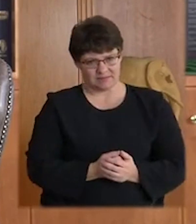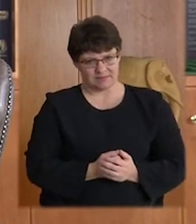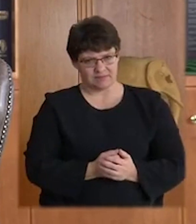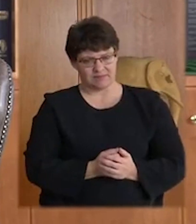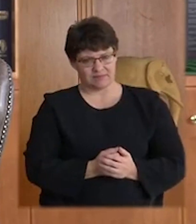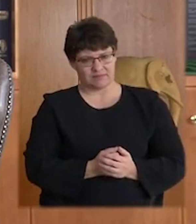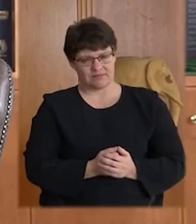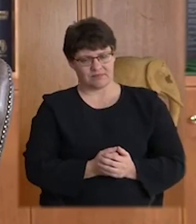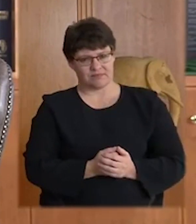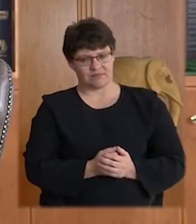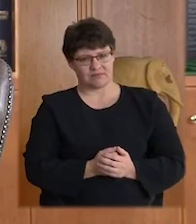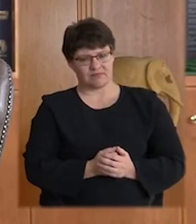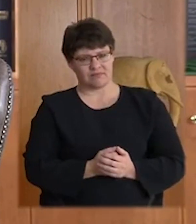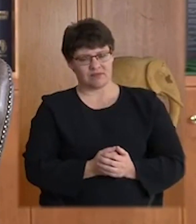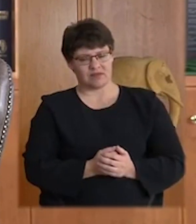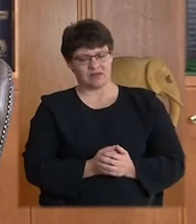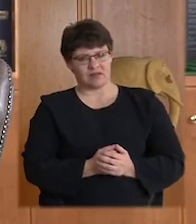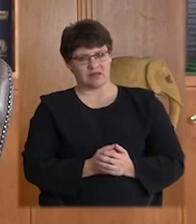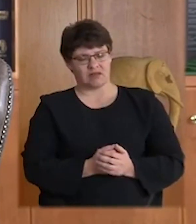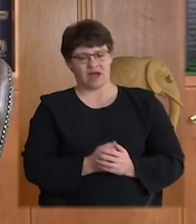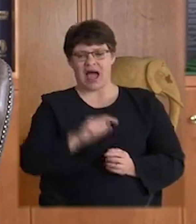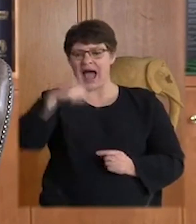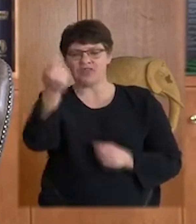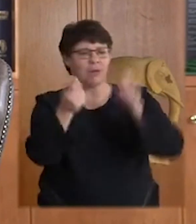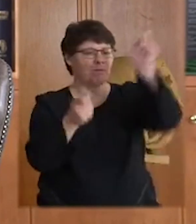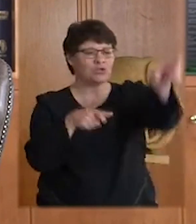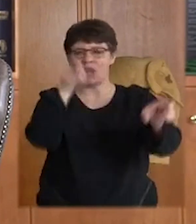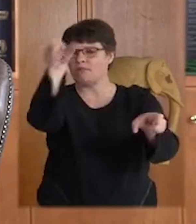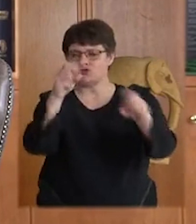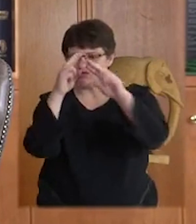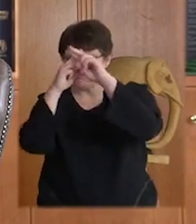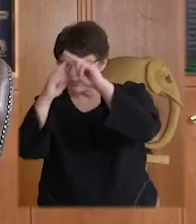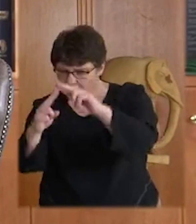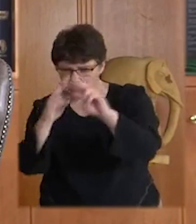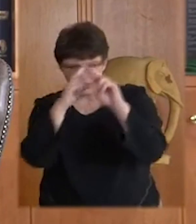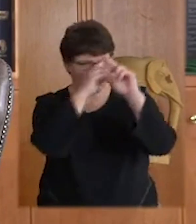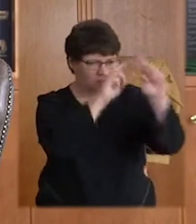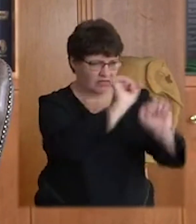Respect for the rights of others is the beating heart of freedom.